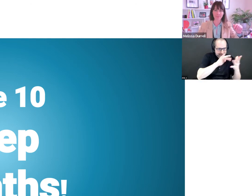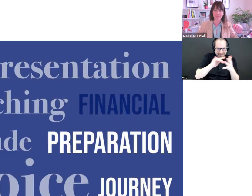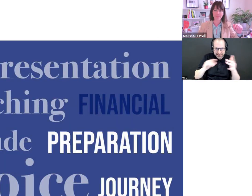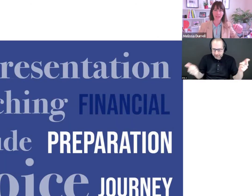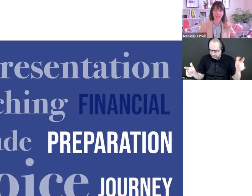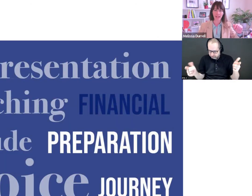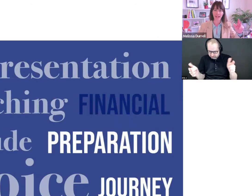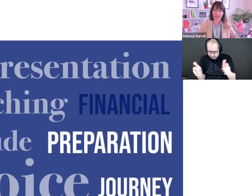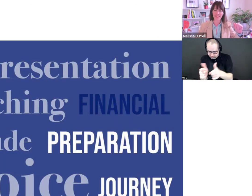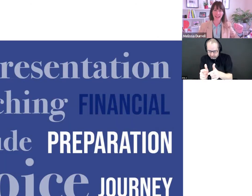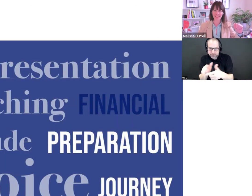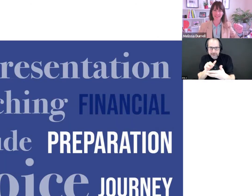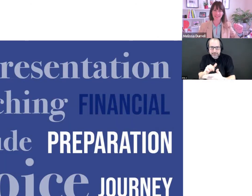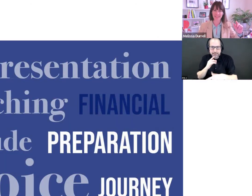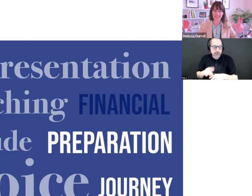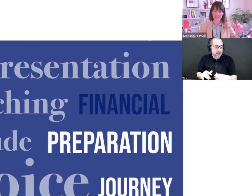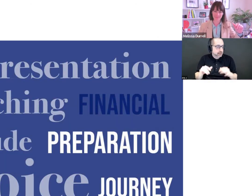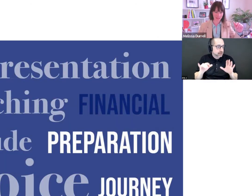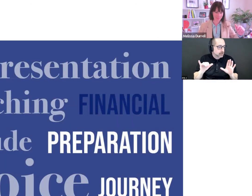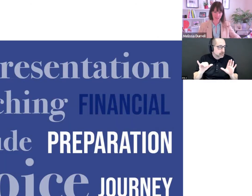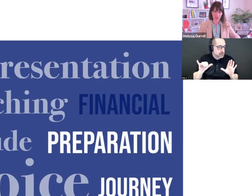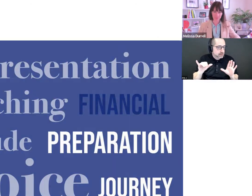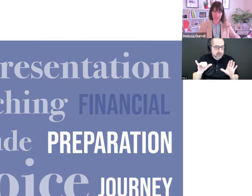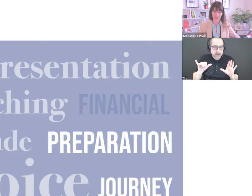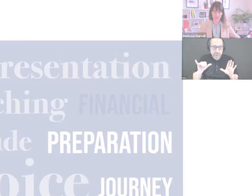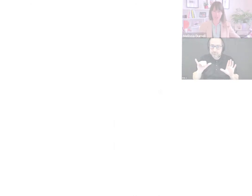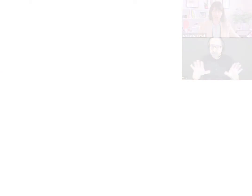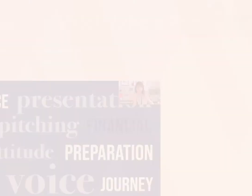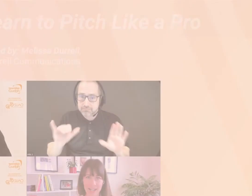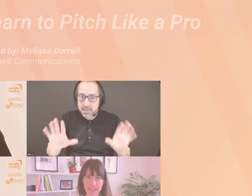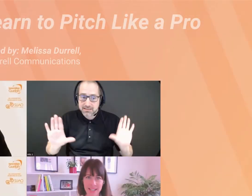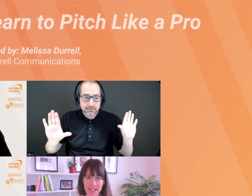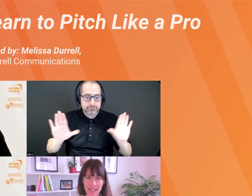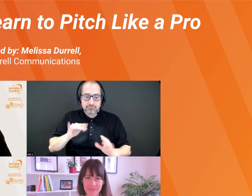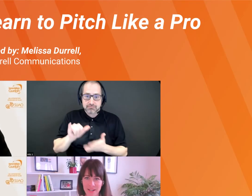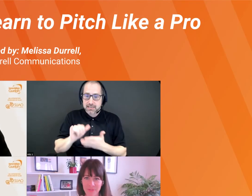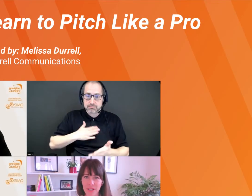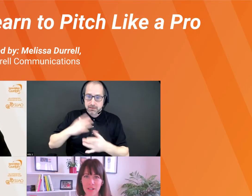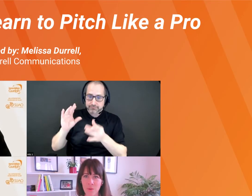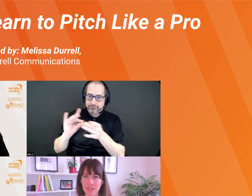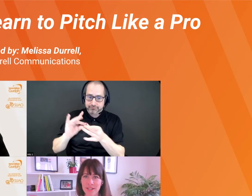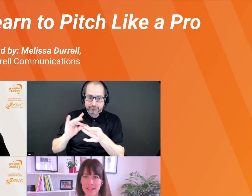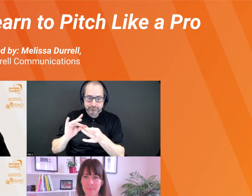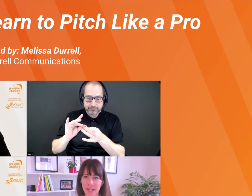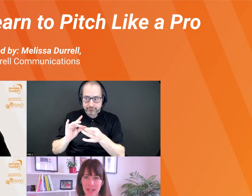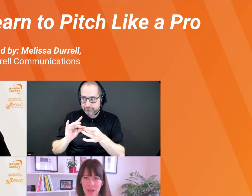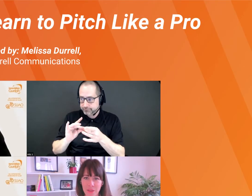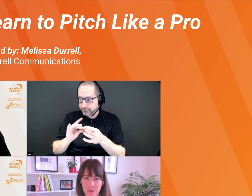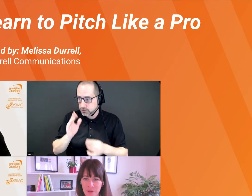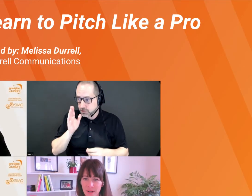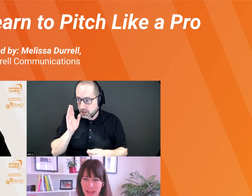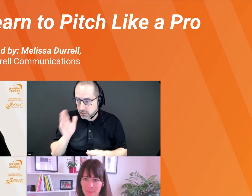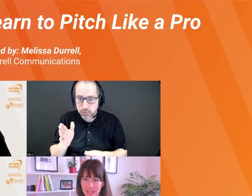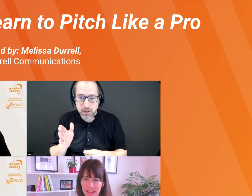it. And that is my pitch. So I'm going to stop sharing. And I think I've seen a few little questions coming